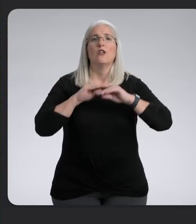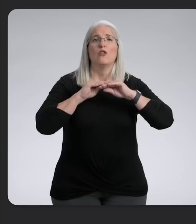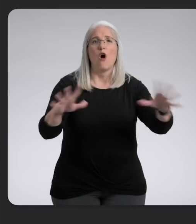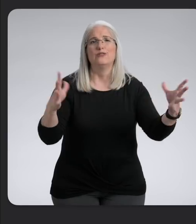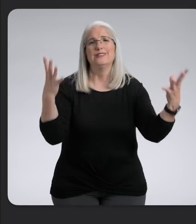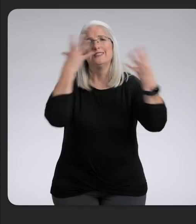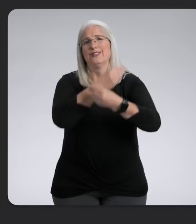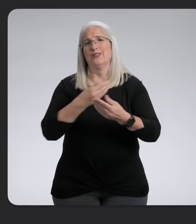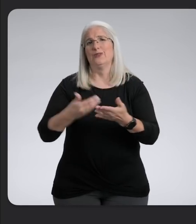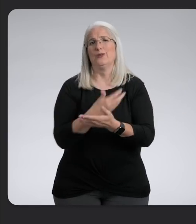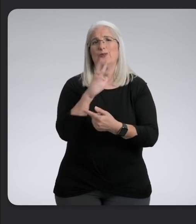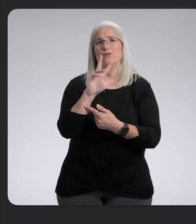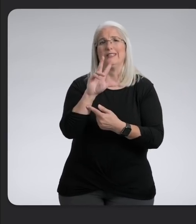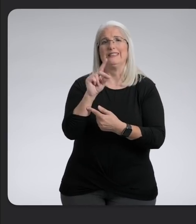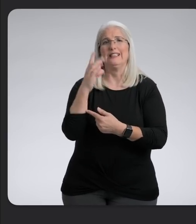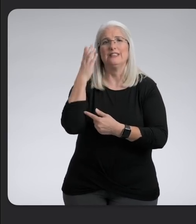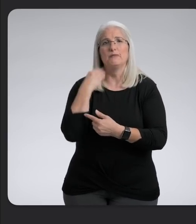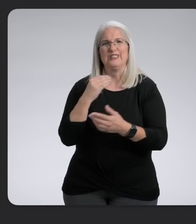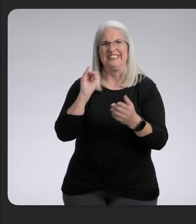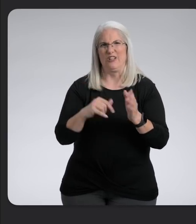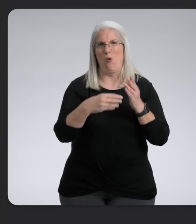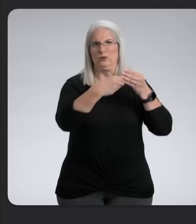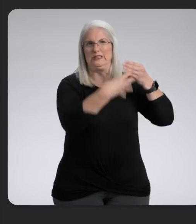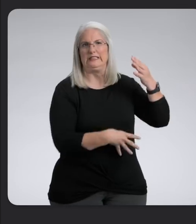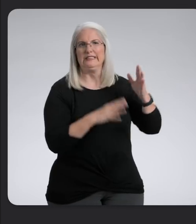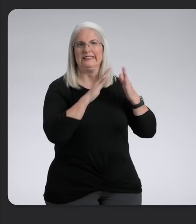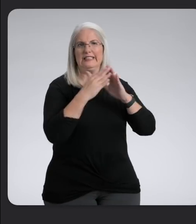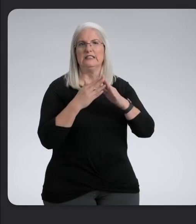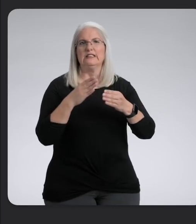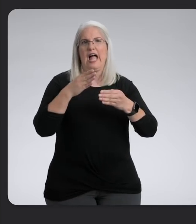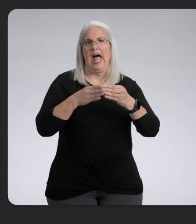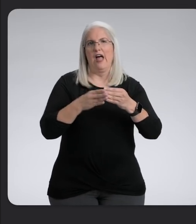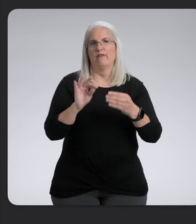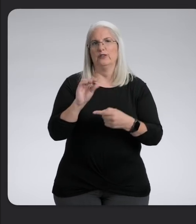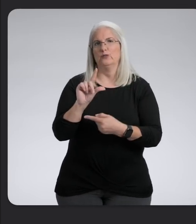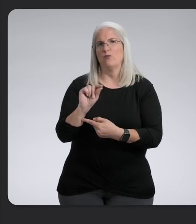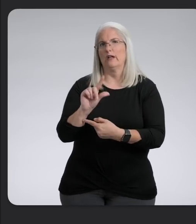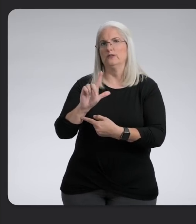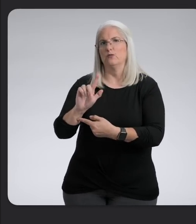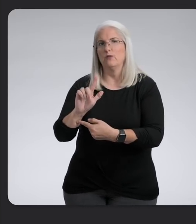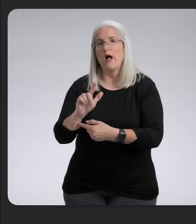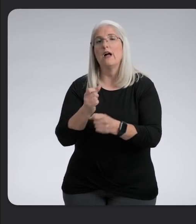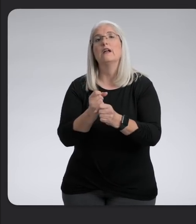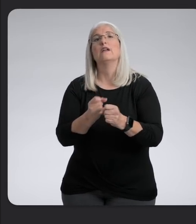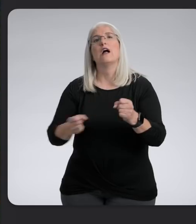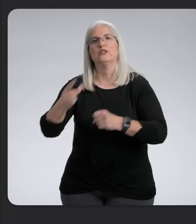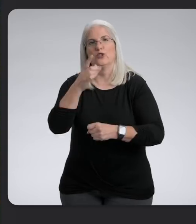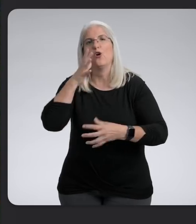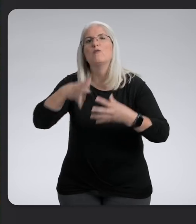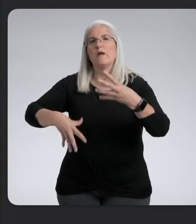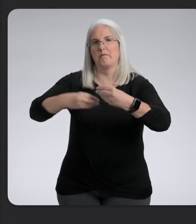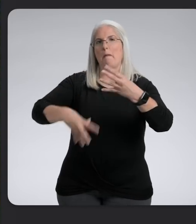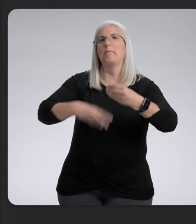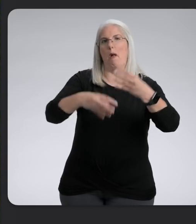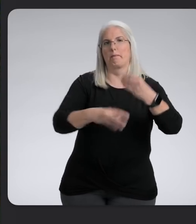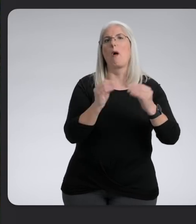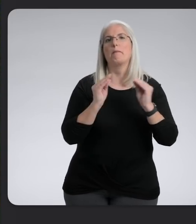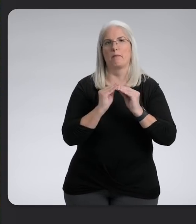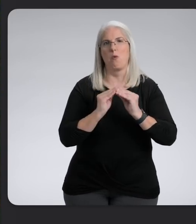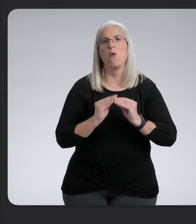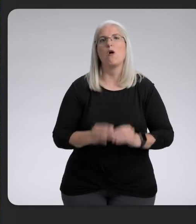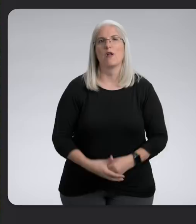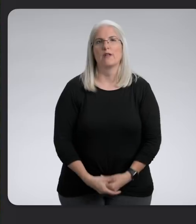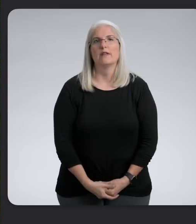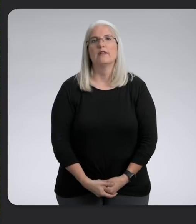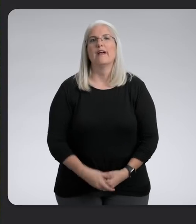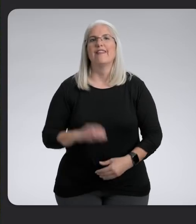experience in these cities by the end of 2021, with many more to come next year. And that's the